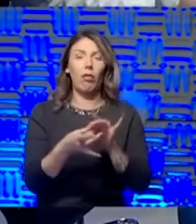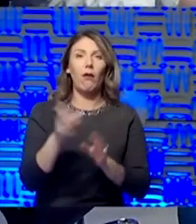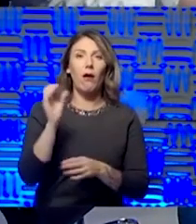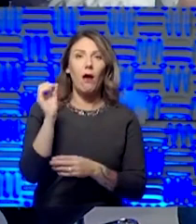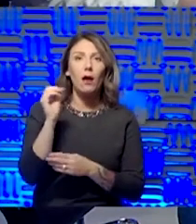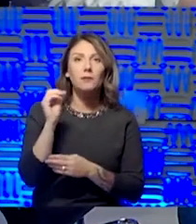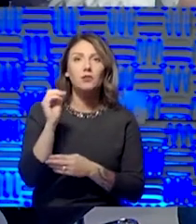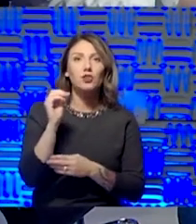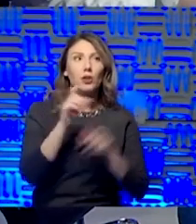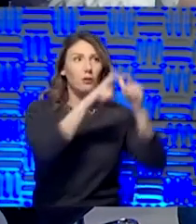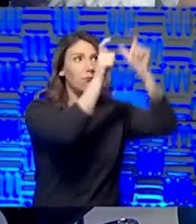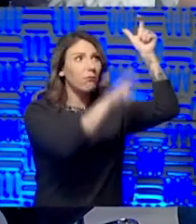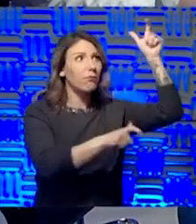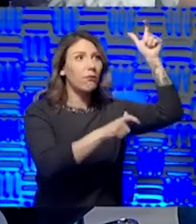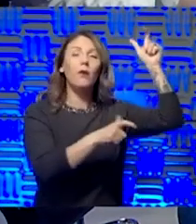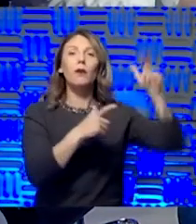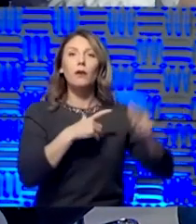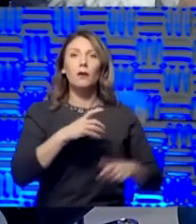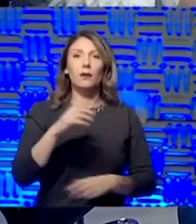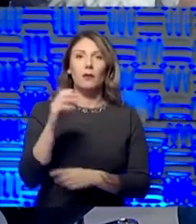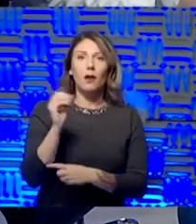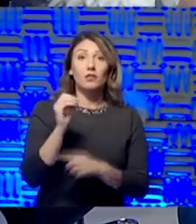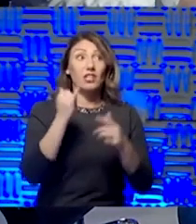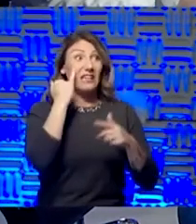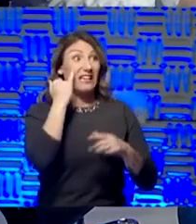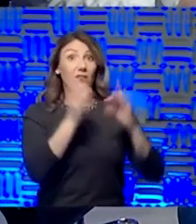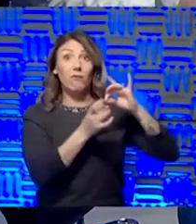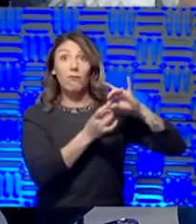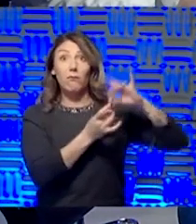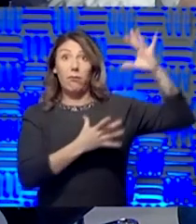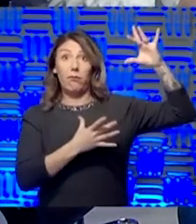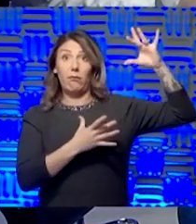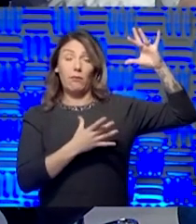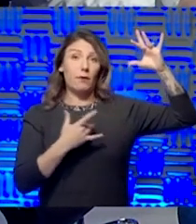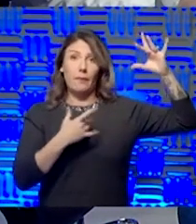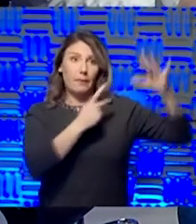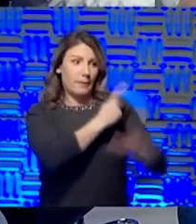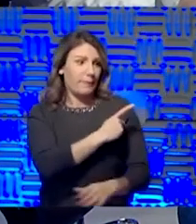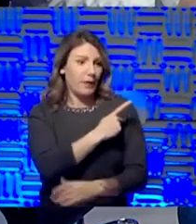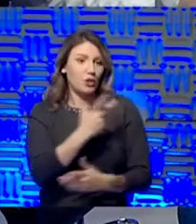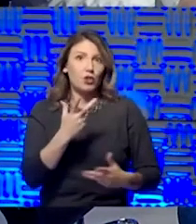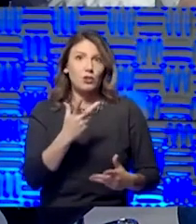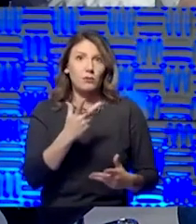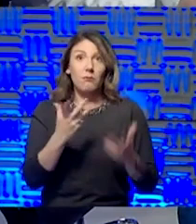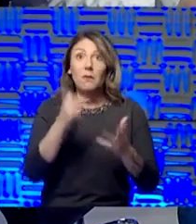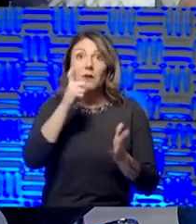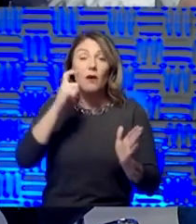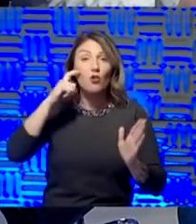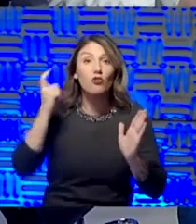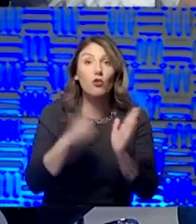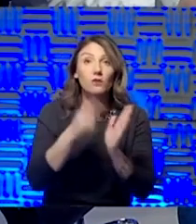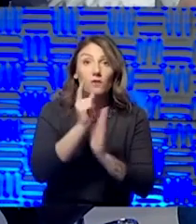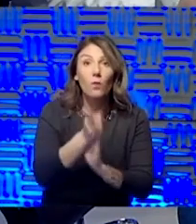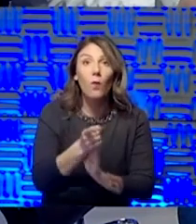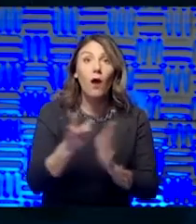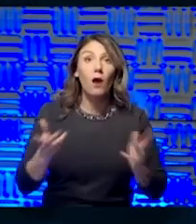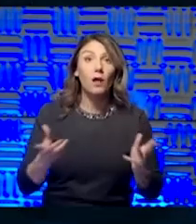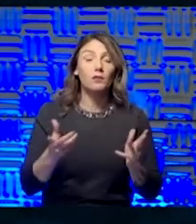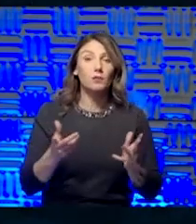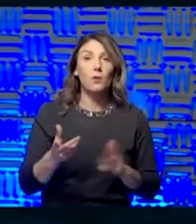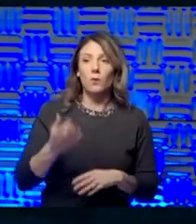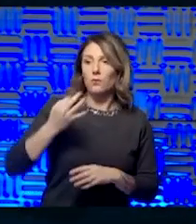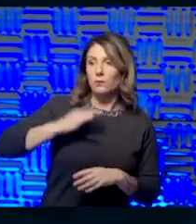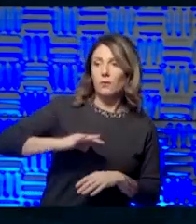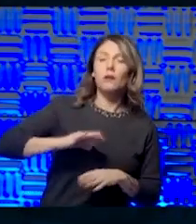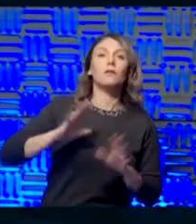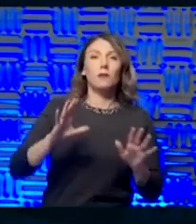wall oxygen device, and if they got detached, the patient may not even be noticed for a while. So there's definitely some benefit.